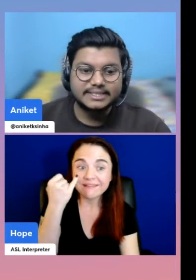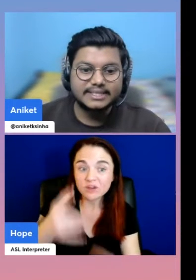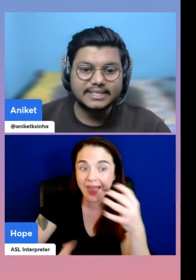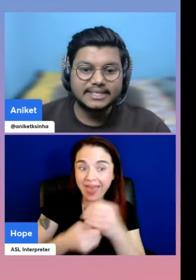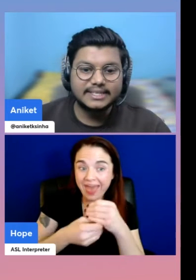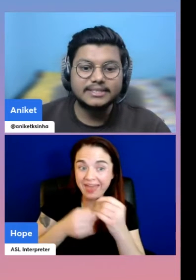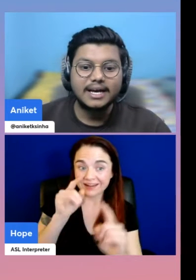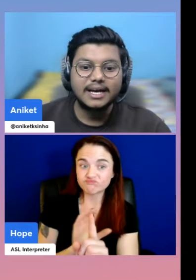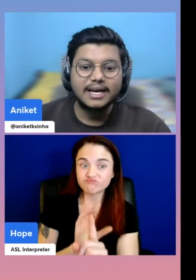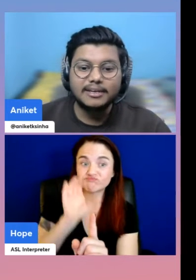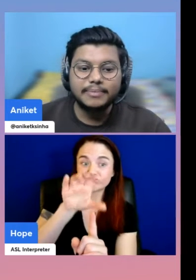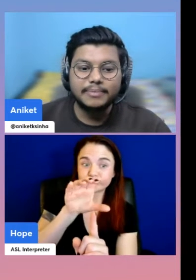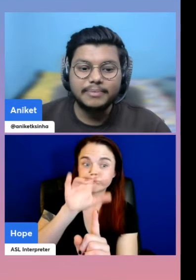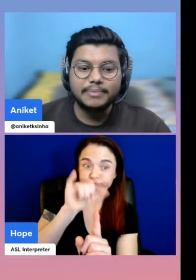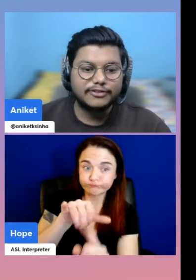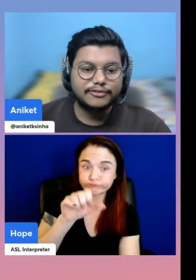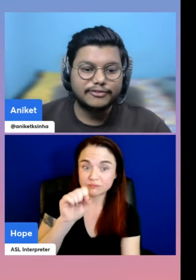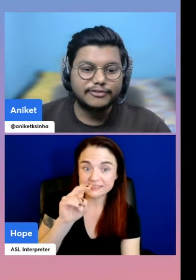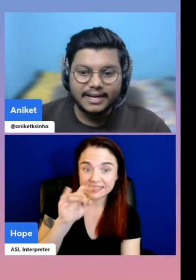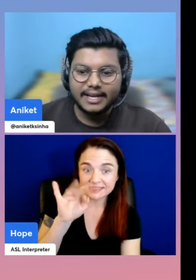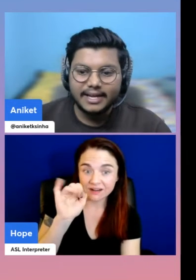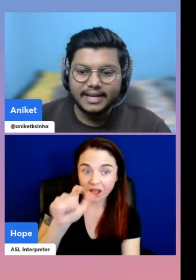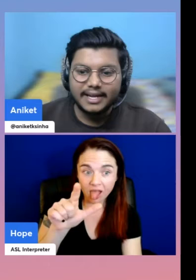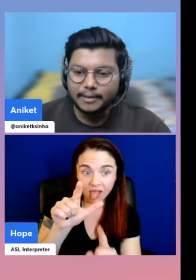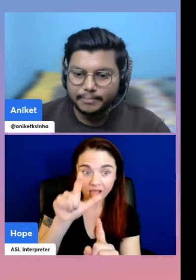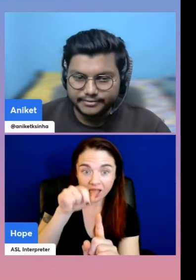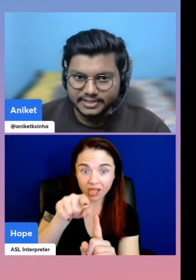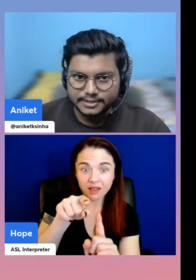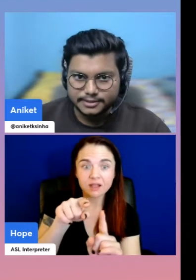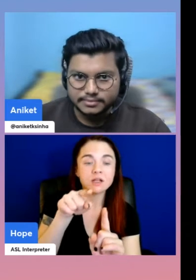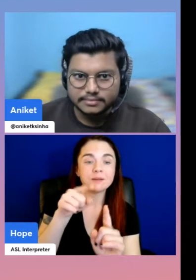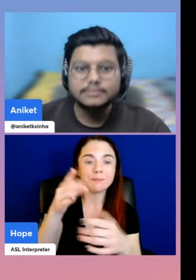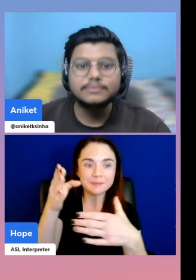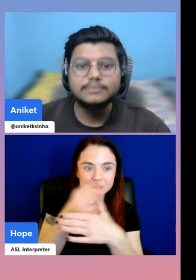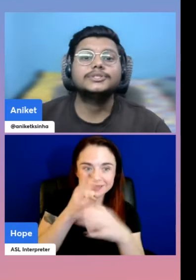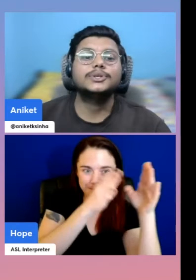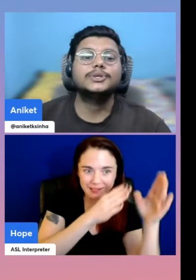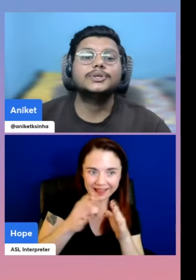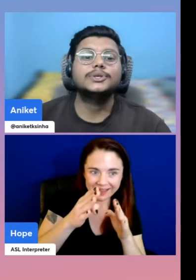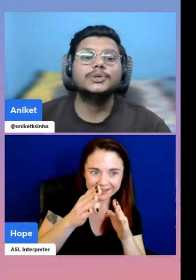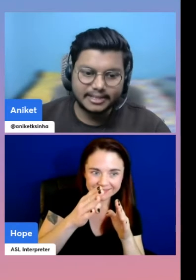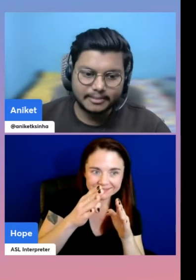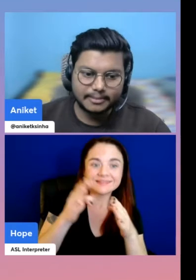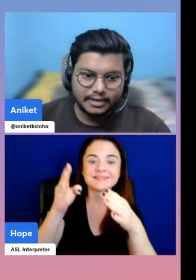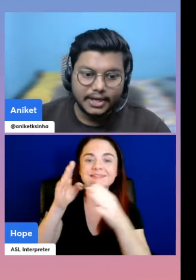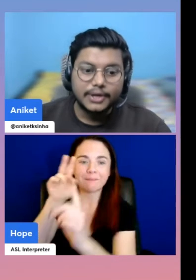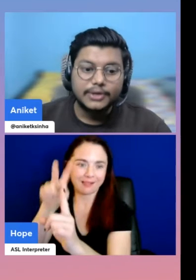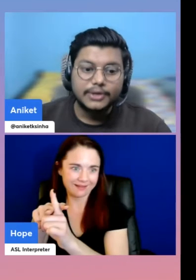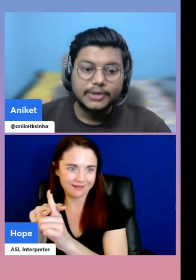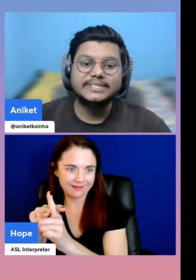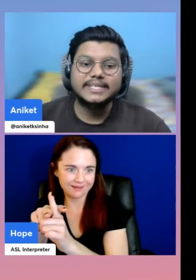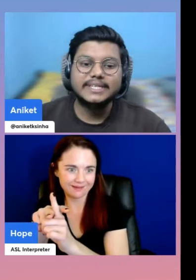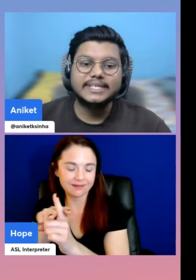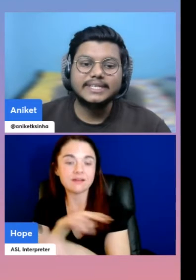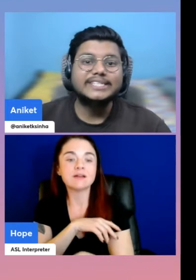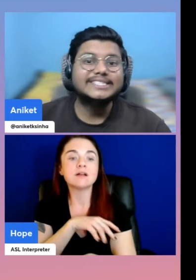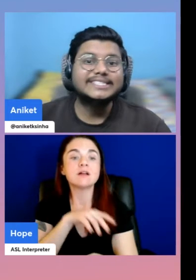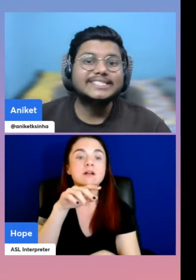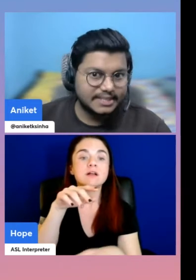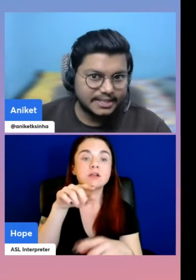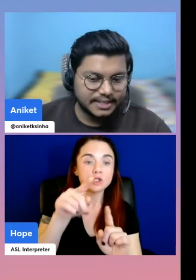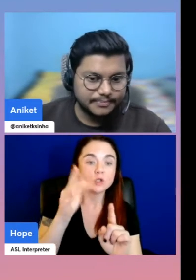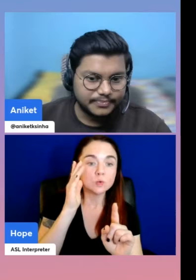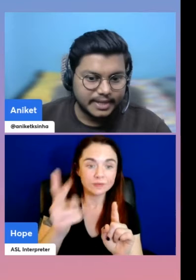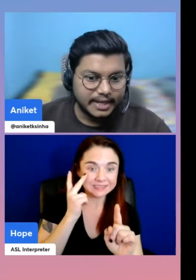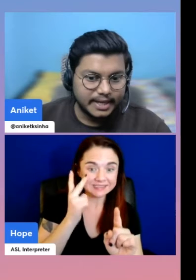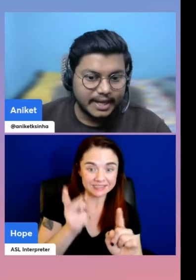see this is in between of plan and apply phase. So you would be running the plan, you would be seeing what changes